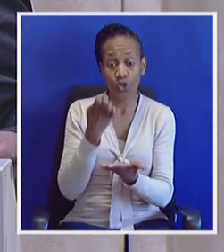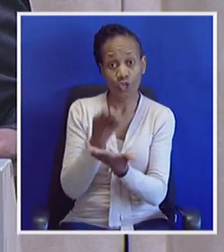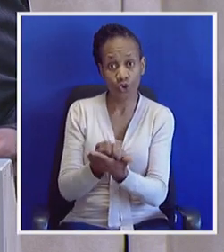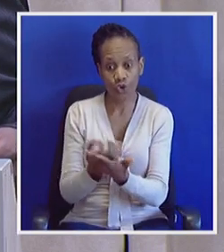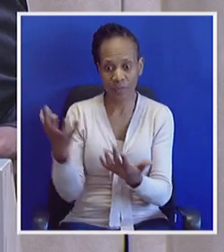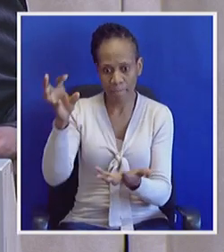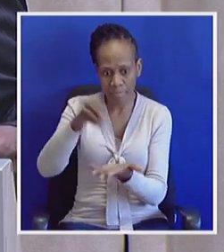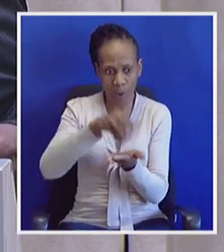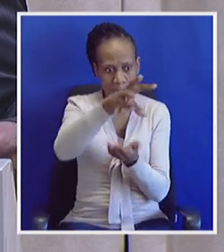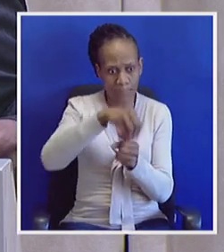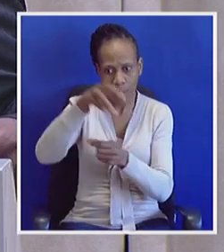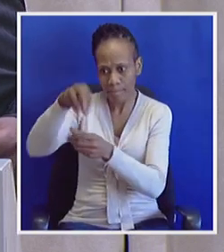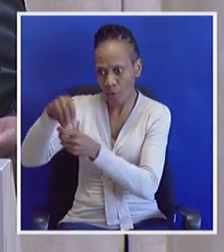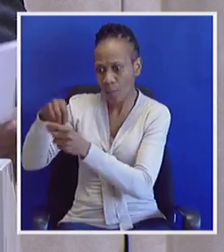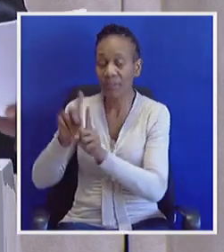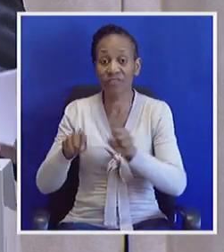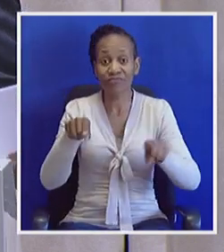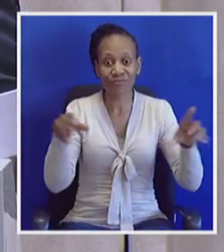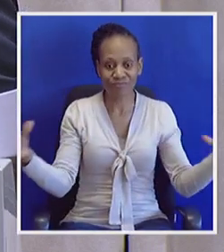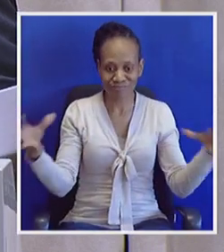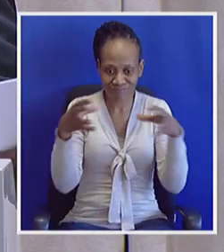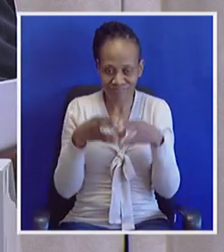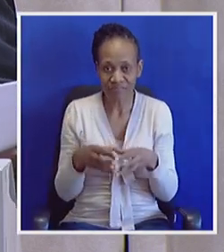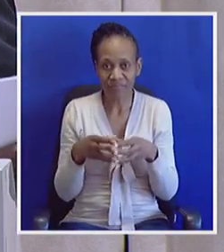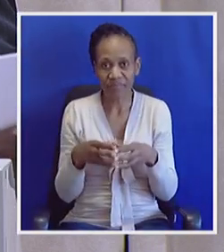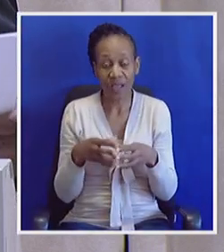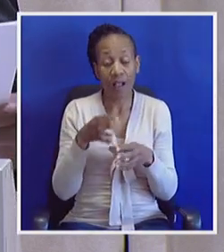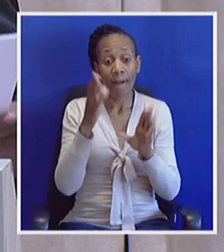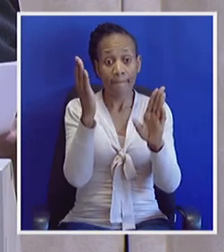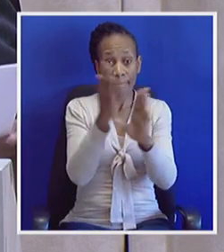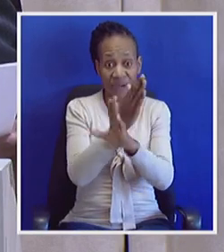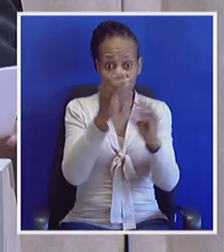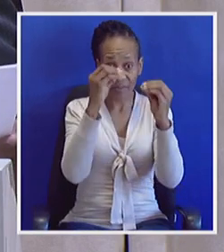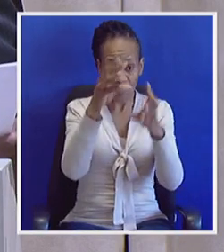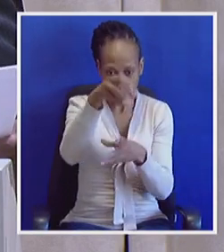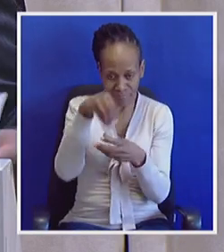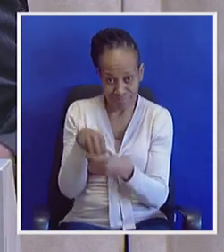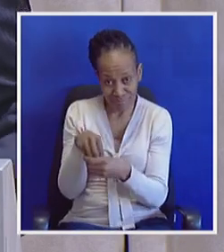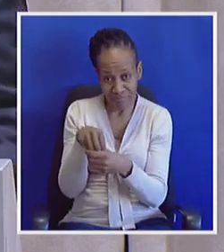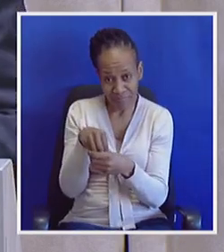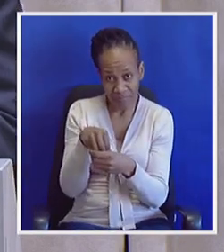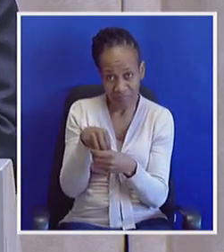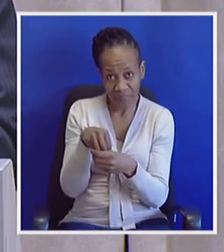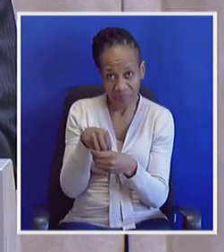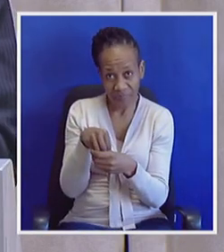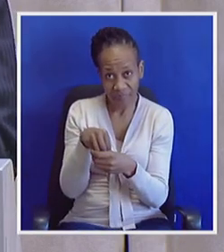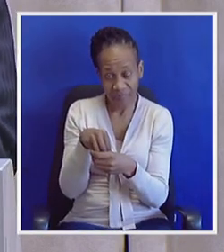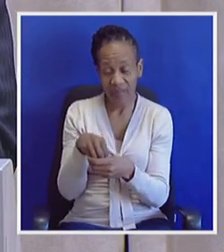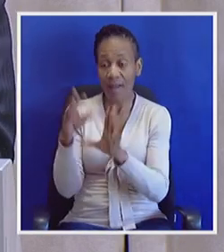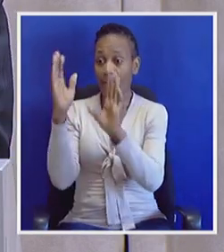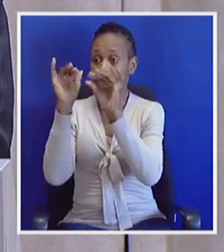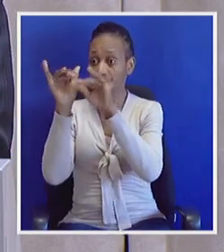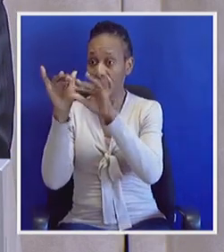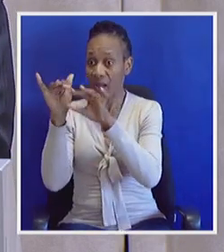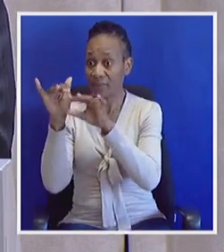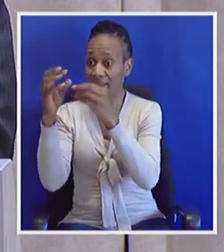economy in which the private sector plays a key role and in which the public sector